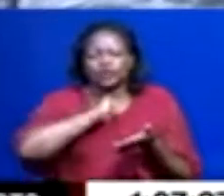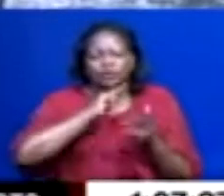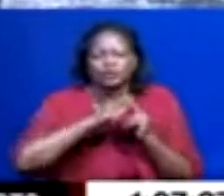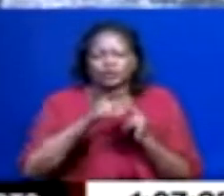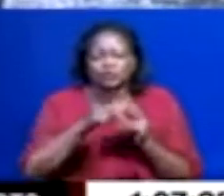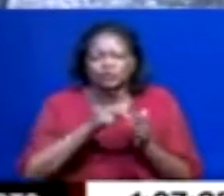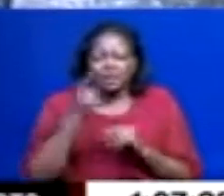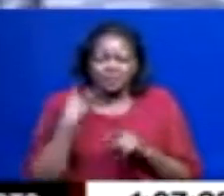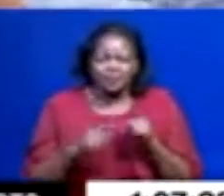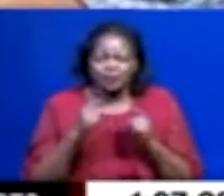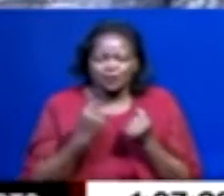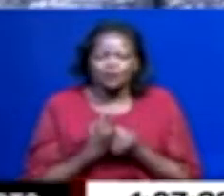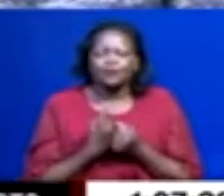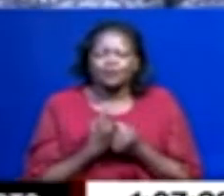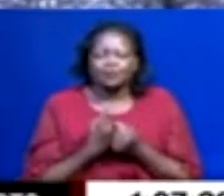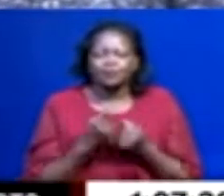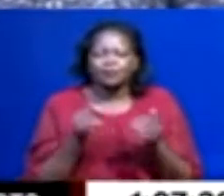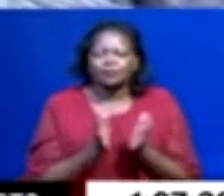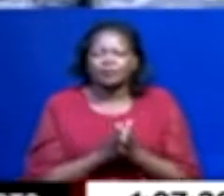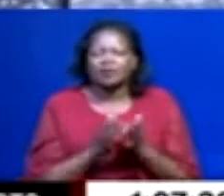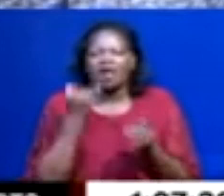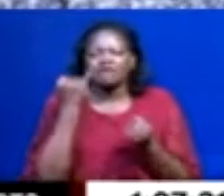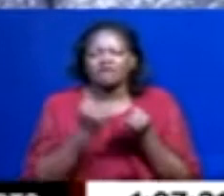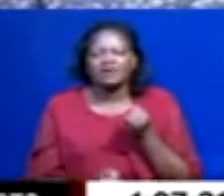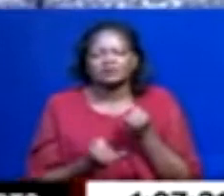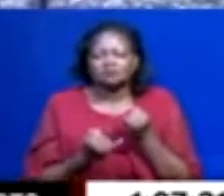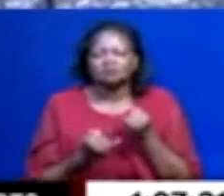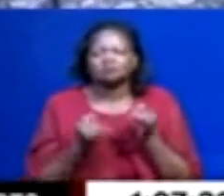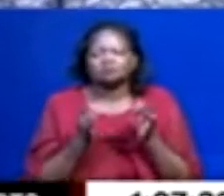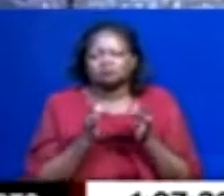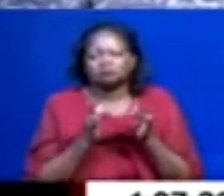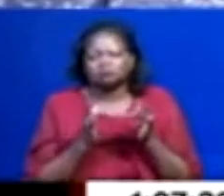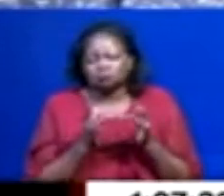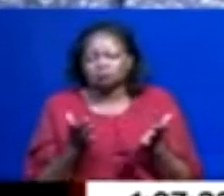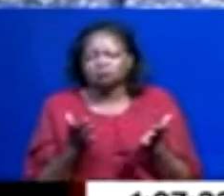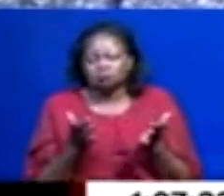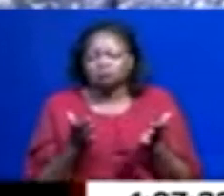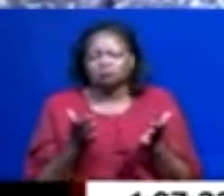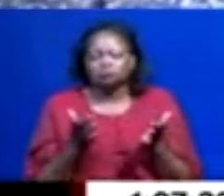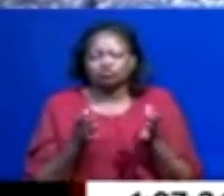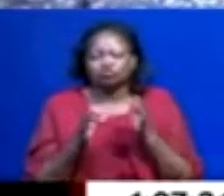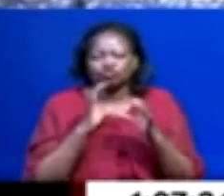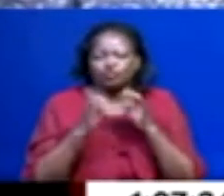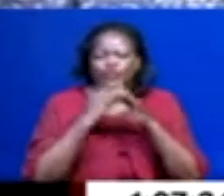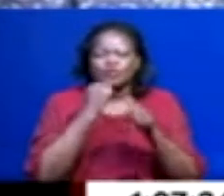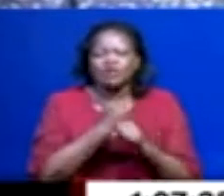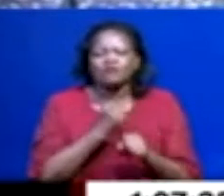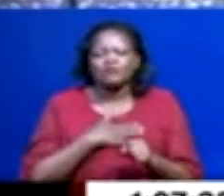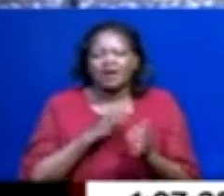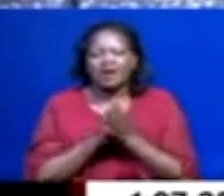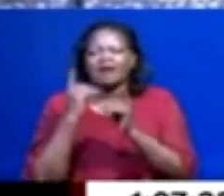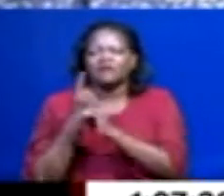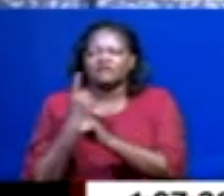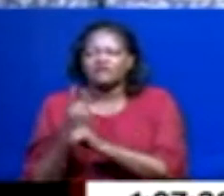procurement last year in November. And ultimately the email correspondences between our staff and